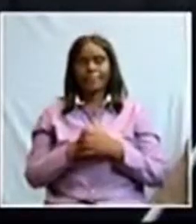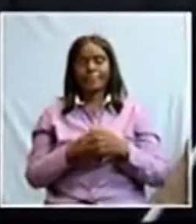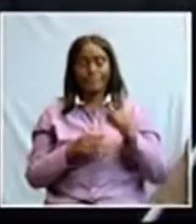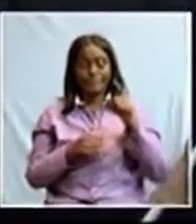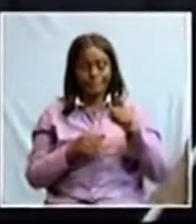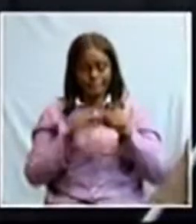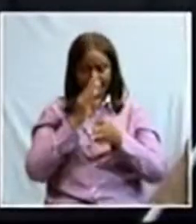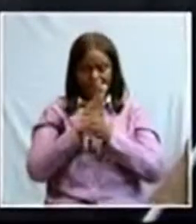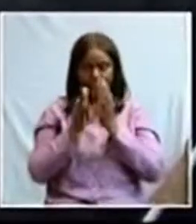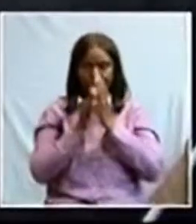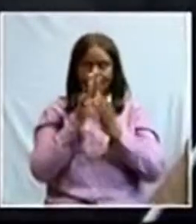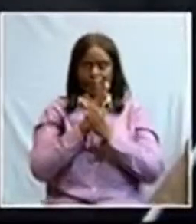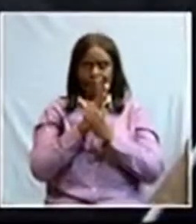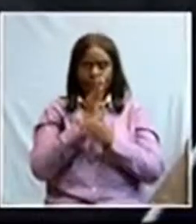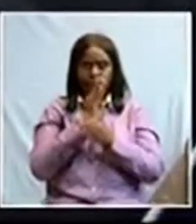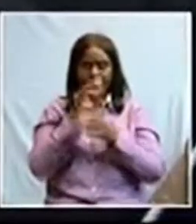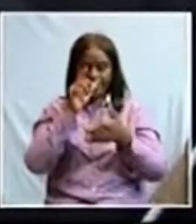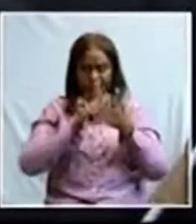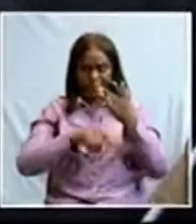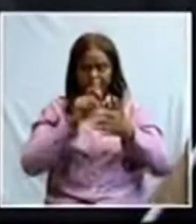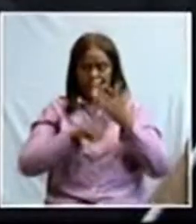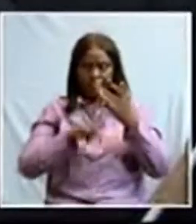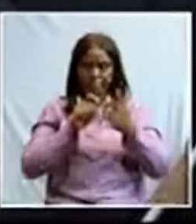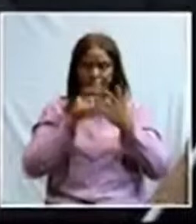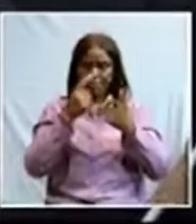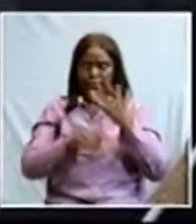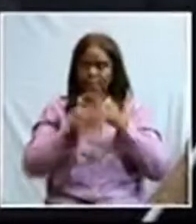The construction, the contract cost was